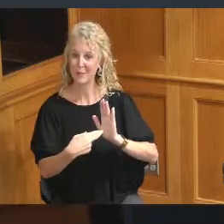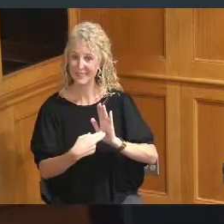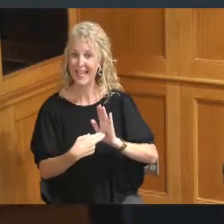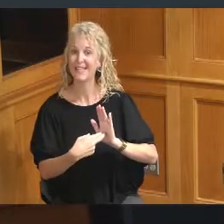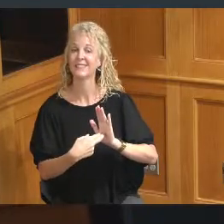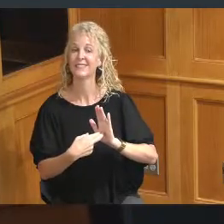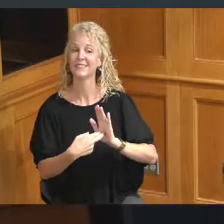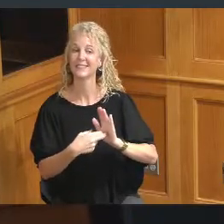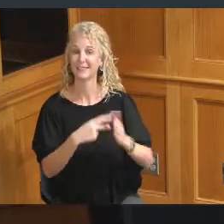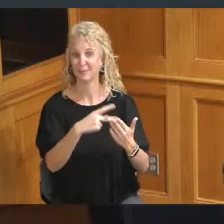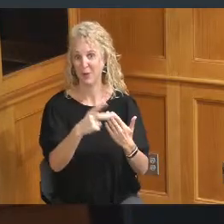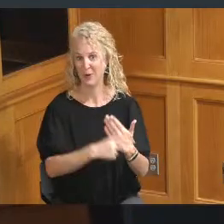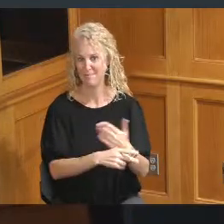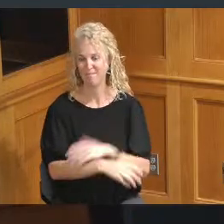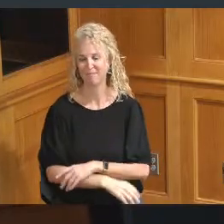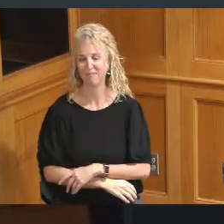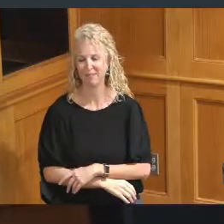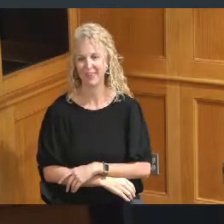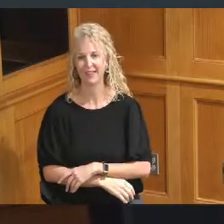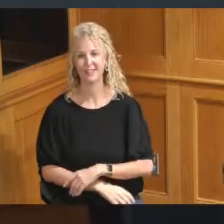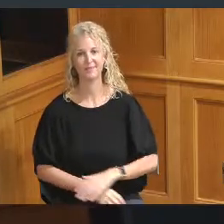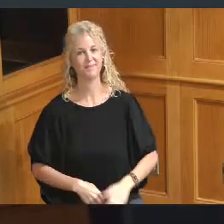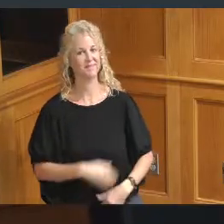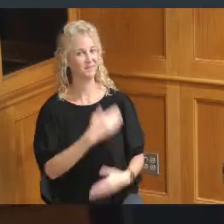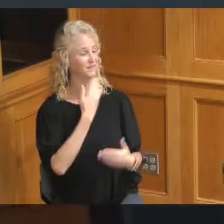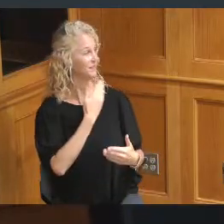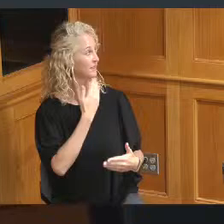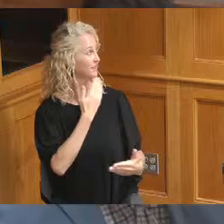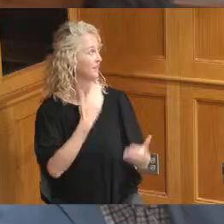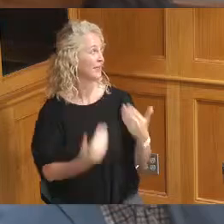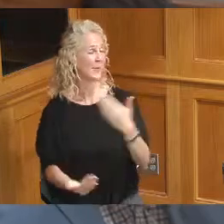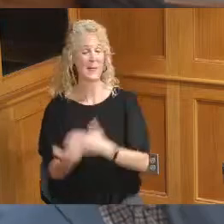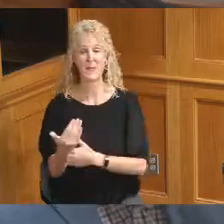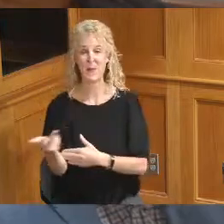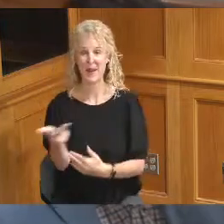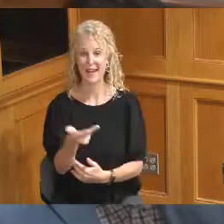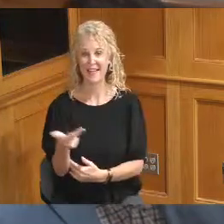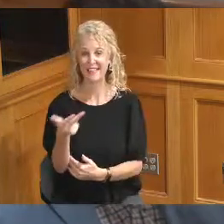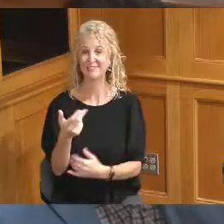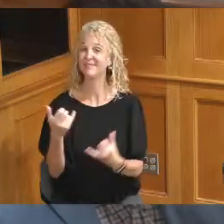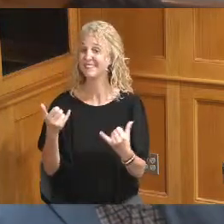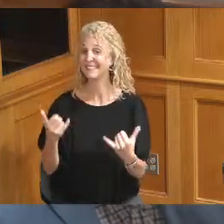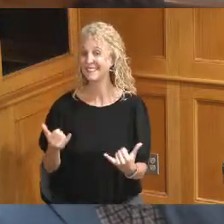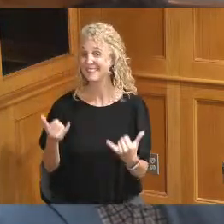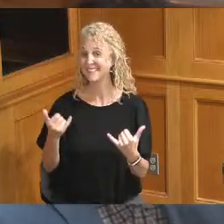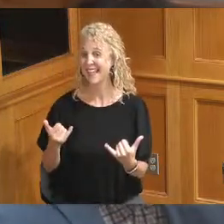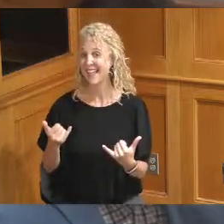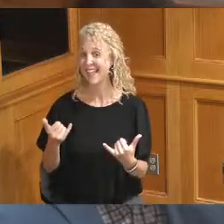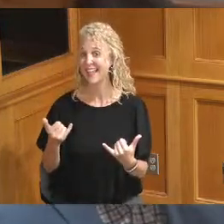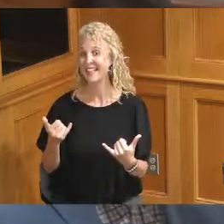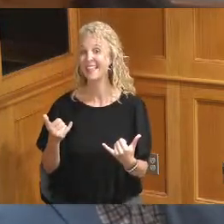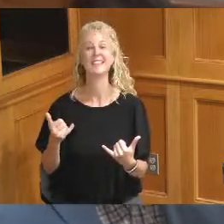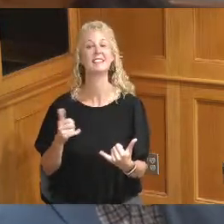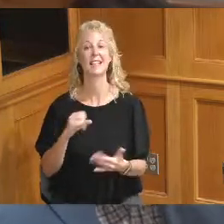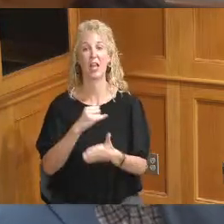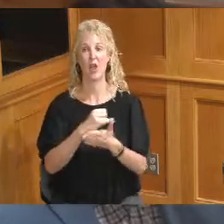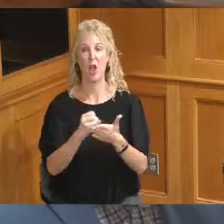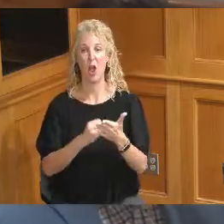it can speak for sure. So thank you. Okay, thank you. Good morning, commissioners. Today we have Arts